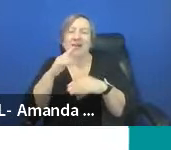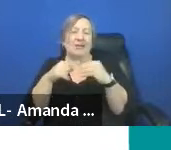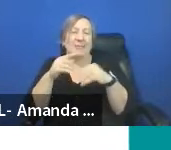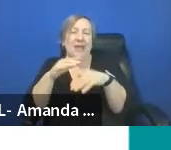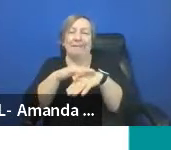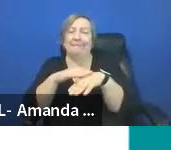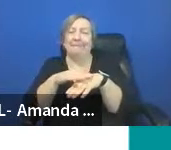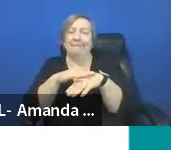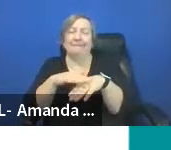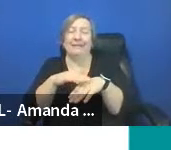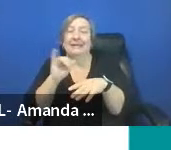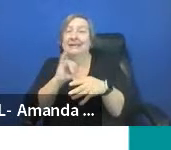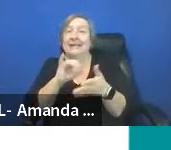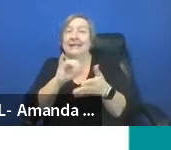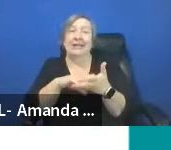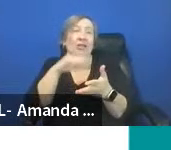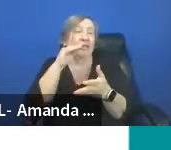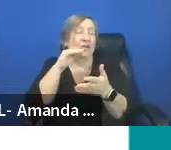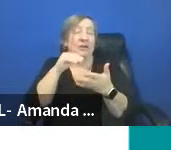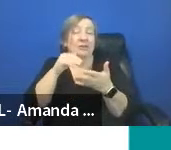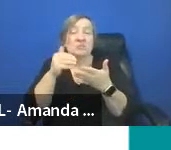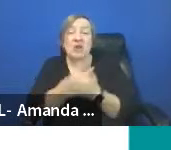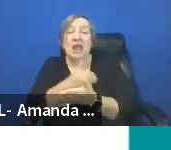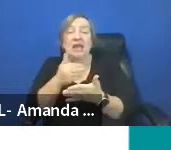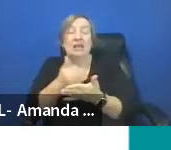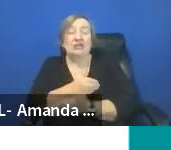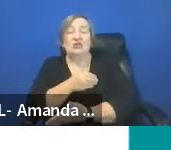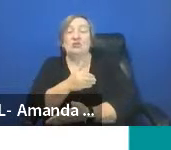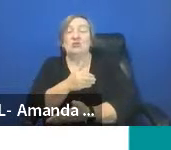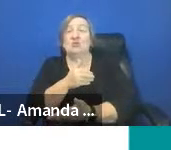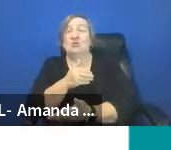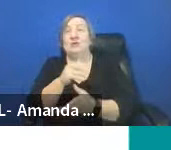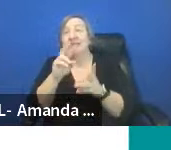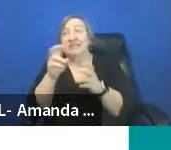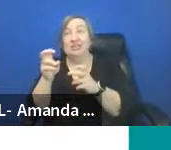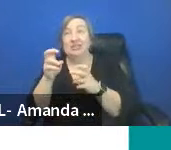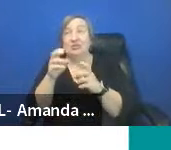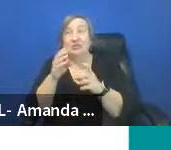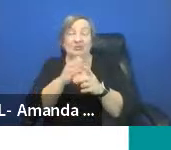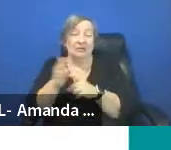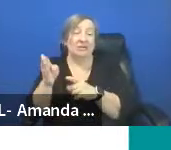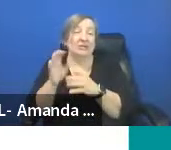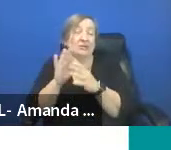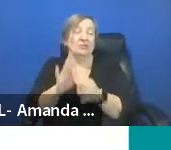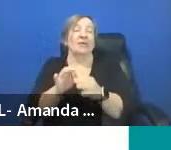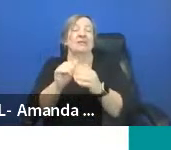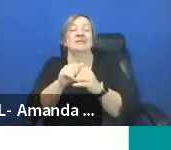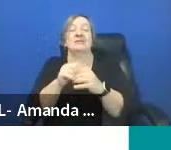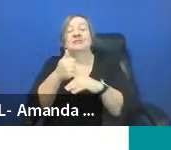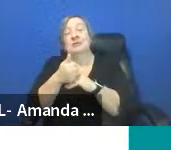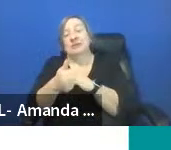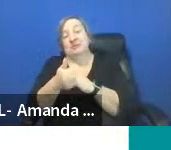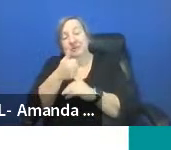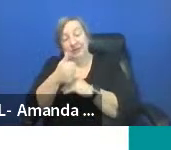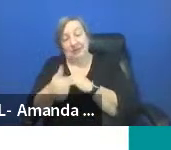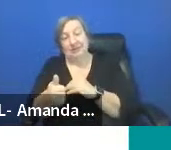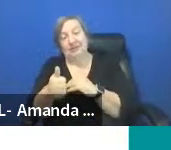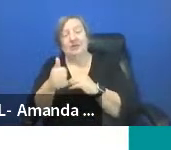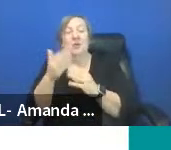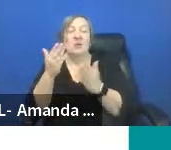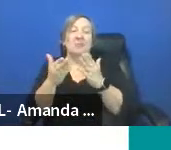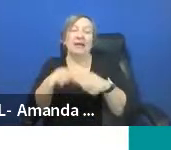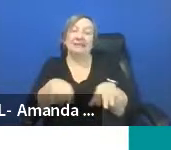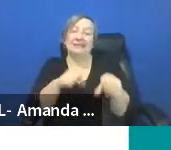a whole new, I guess, issue area as it relates to transportation. So it may take